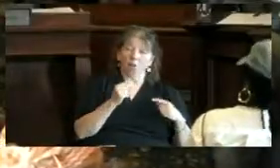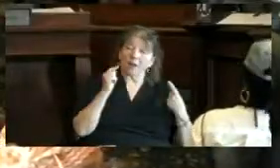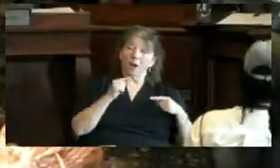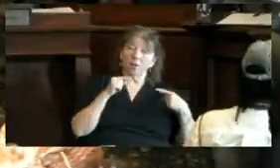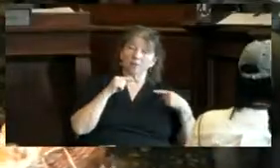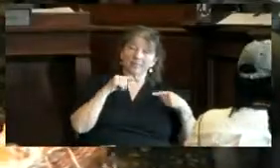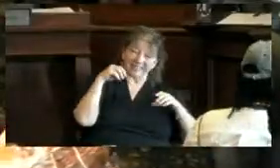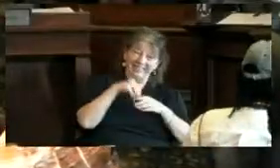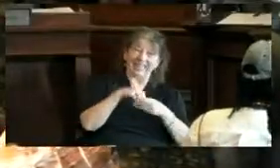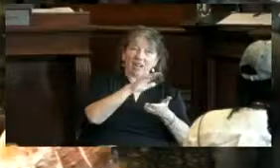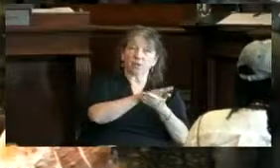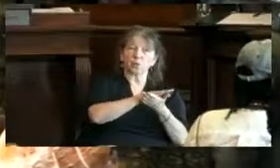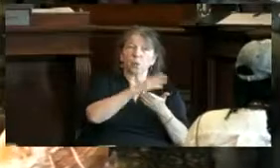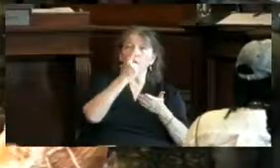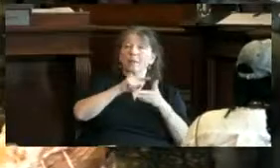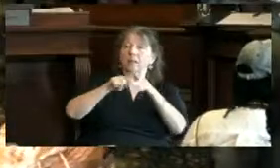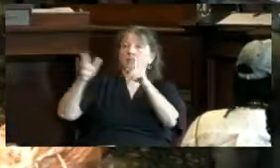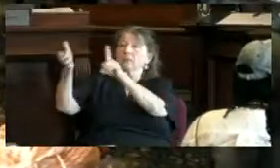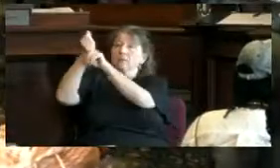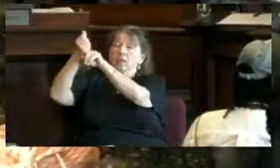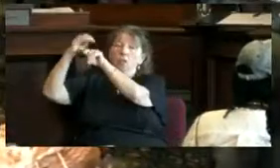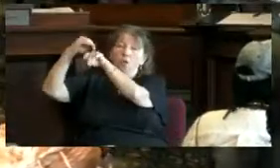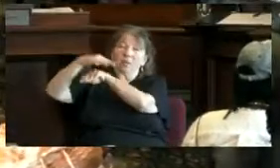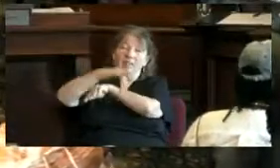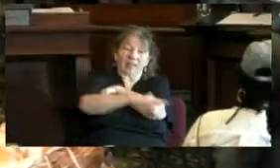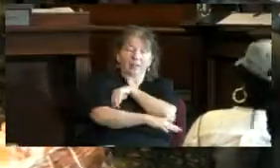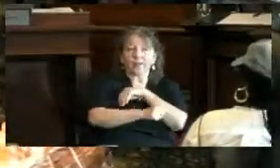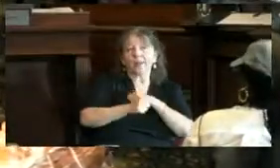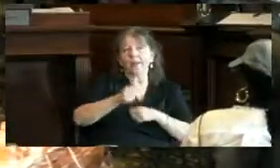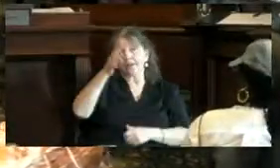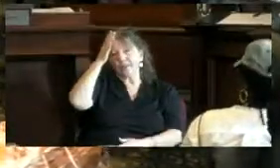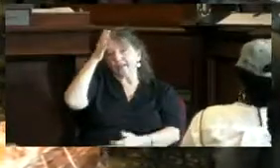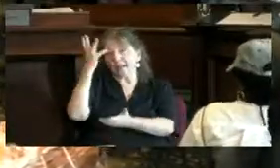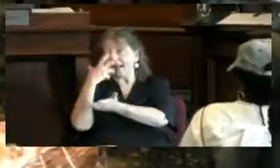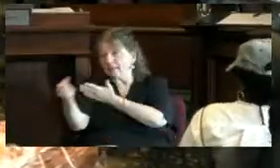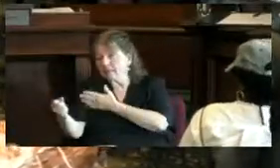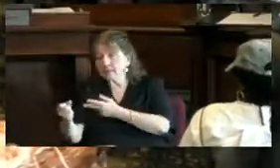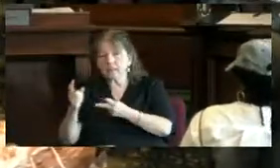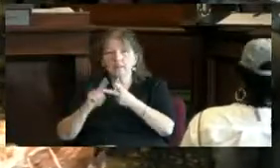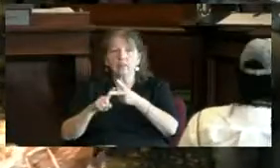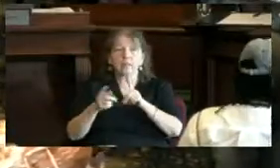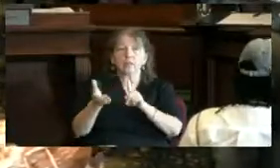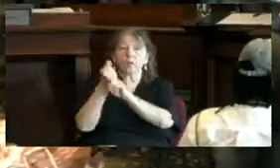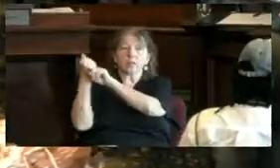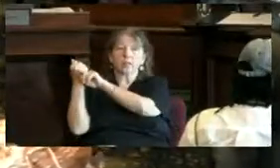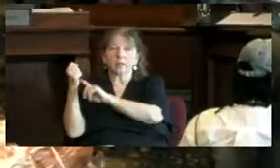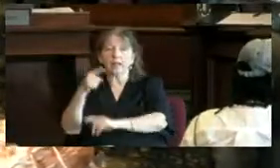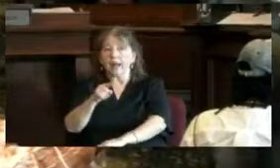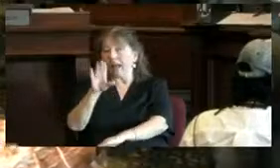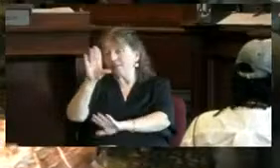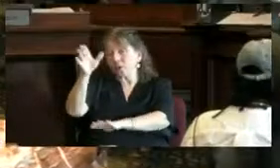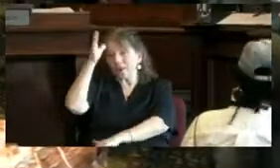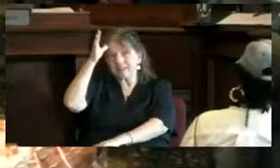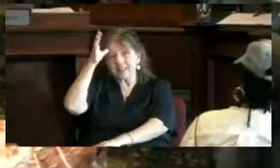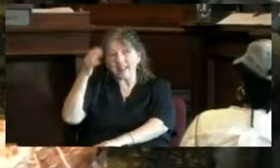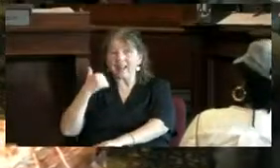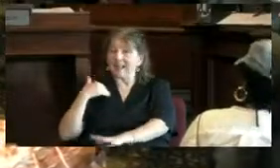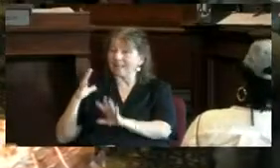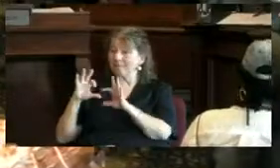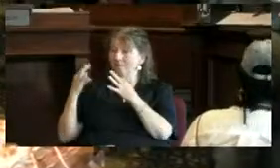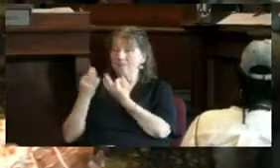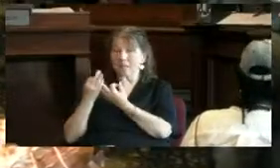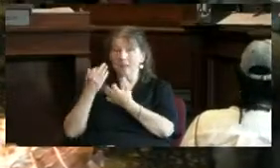it did trickle down when y'all took the parents away from their homes and their dads were incarcerated. I had a great dad. I don't come from a family. I know